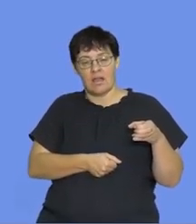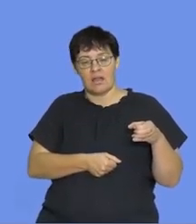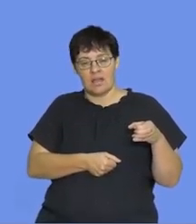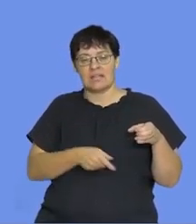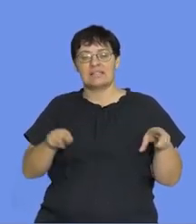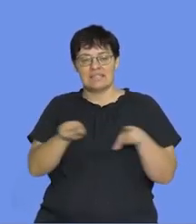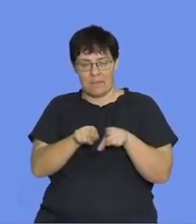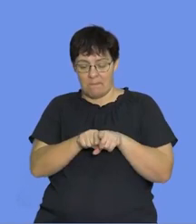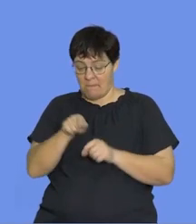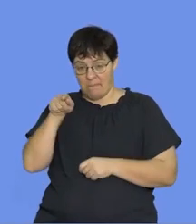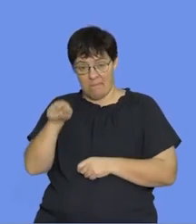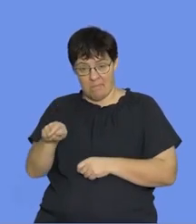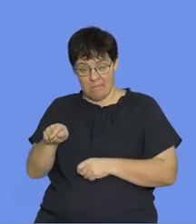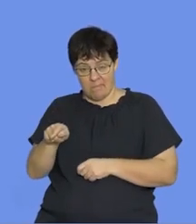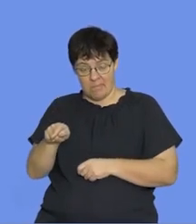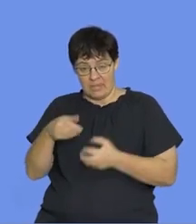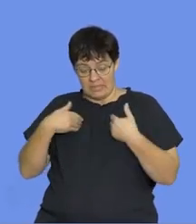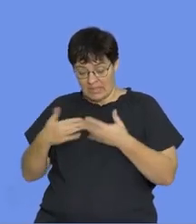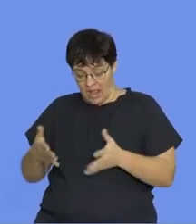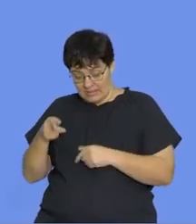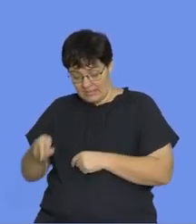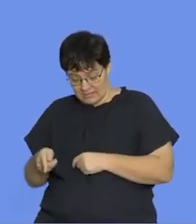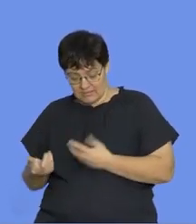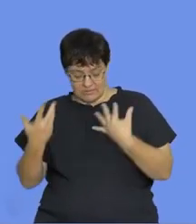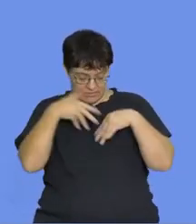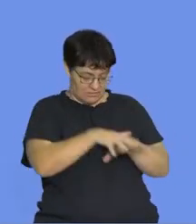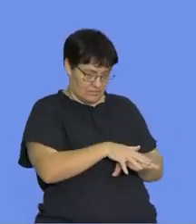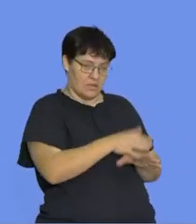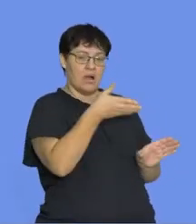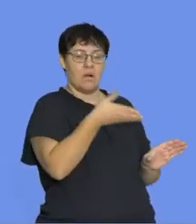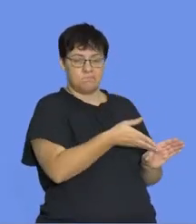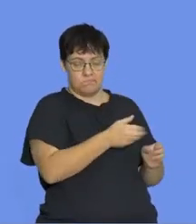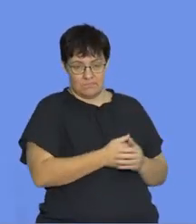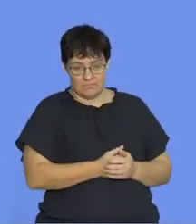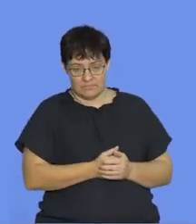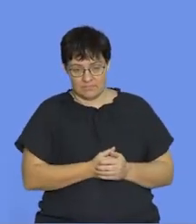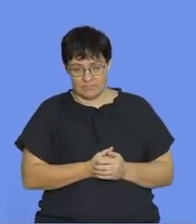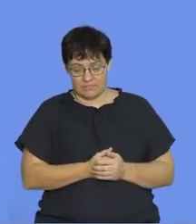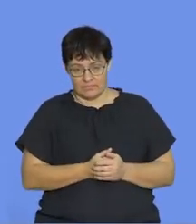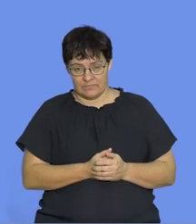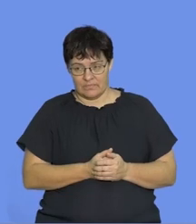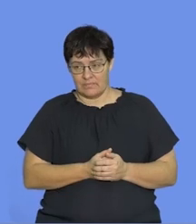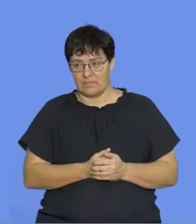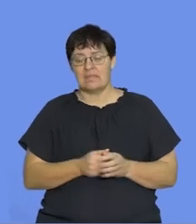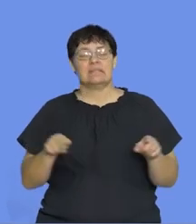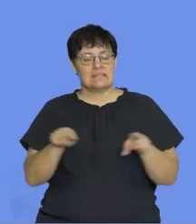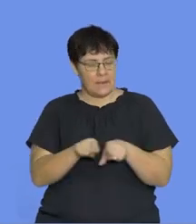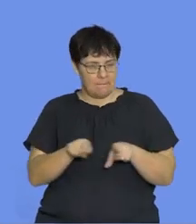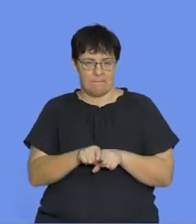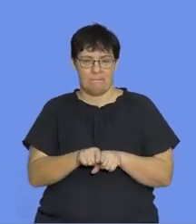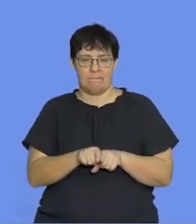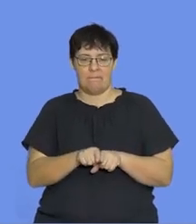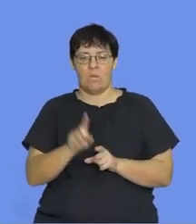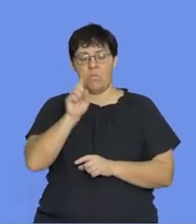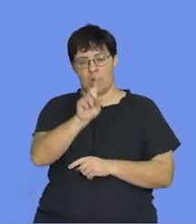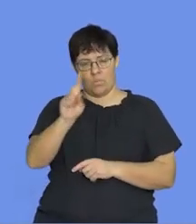same proportion or same ratio, right? So these elements are always present in the same definite mass, okay, ratio in